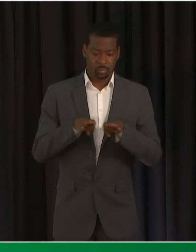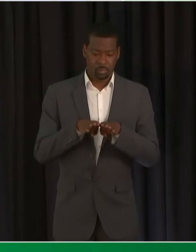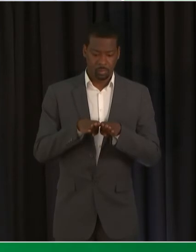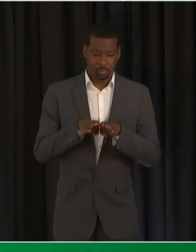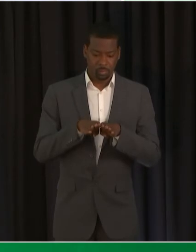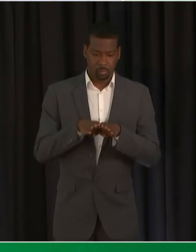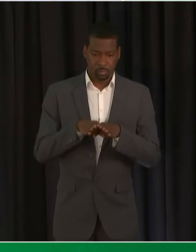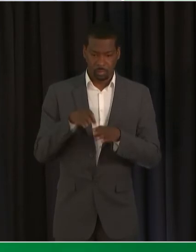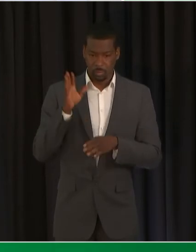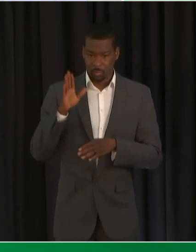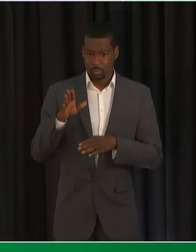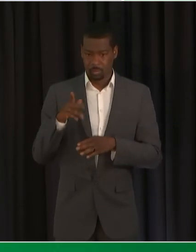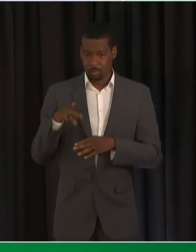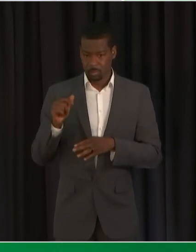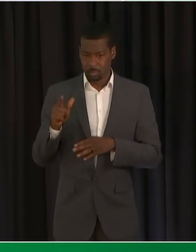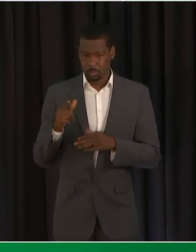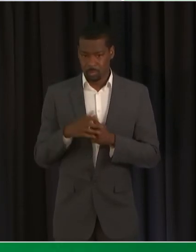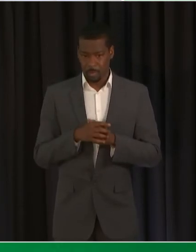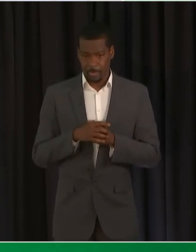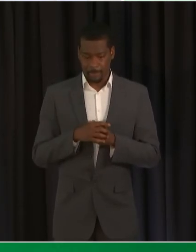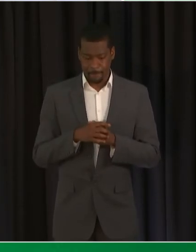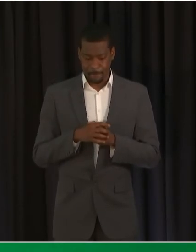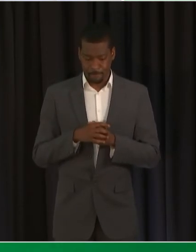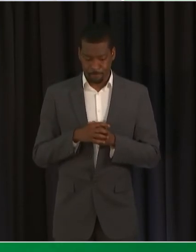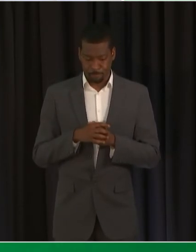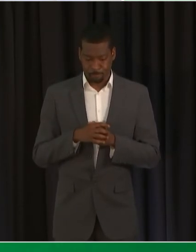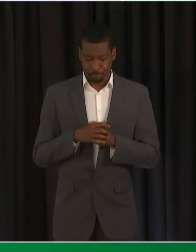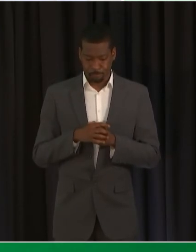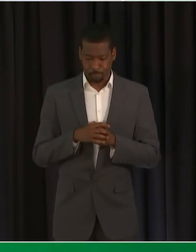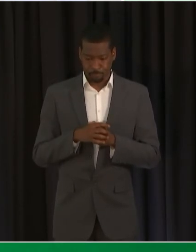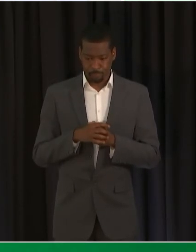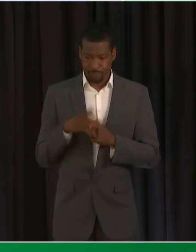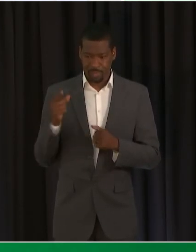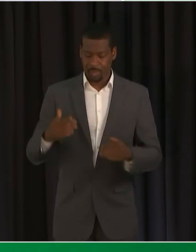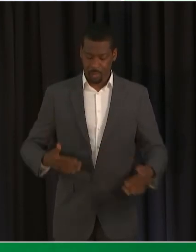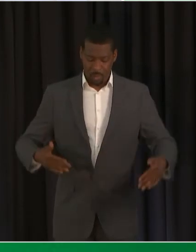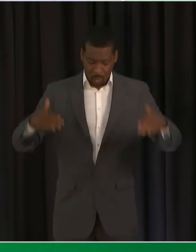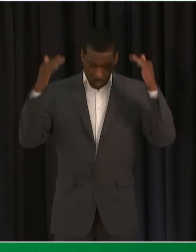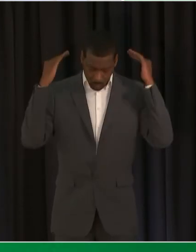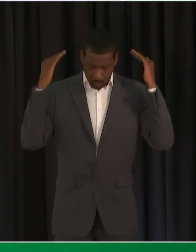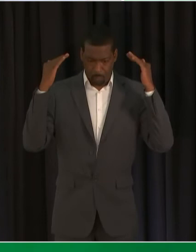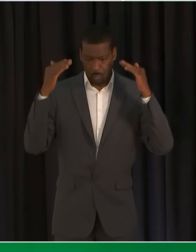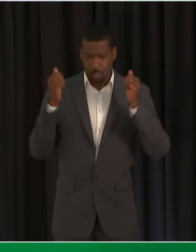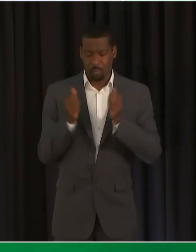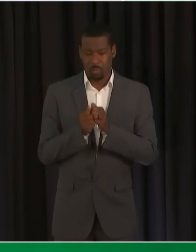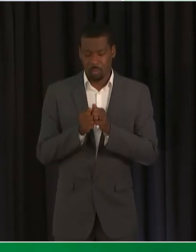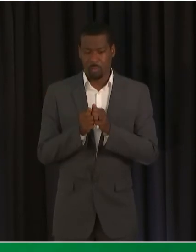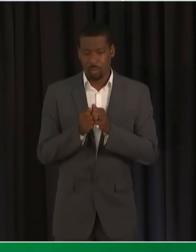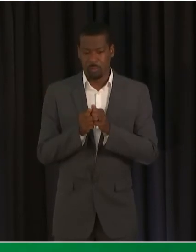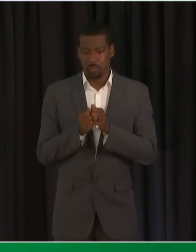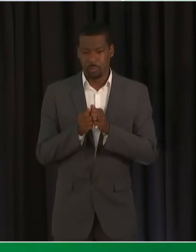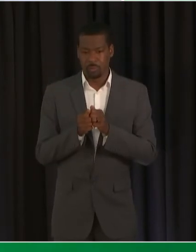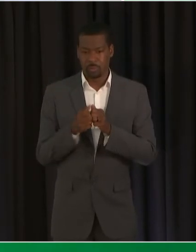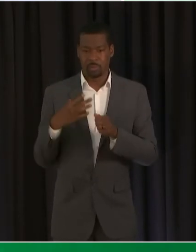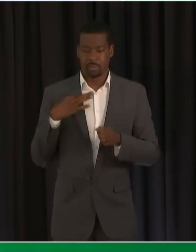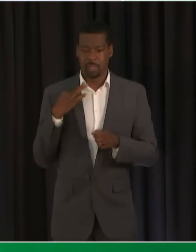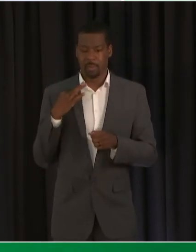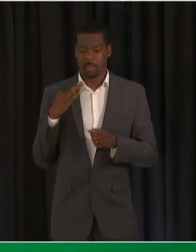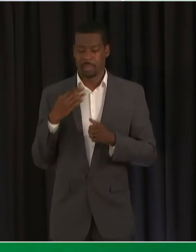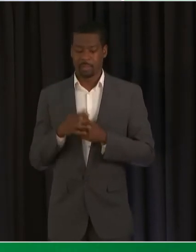closed down their portals, okay? Because they are so inundated with applications, they're